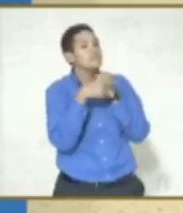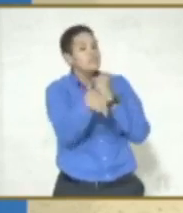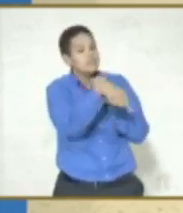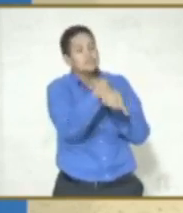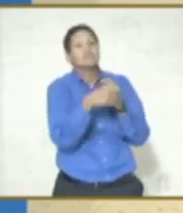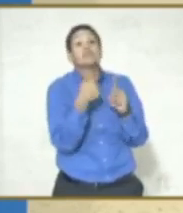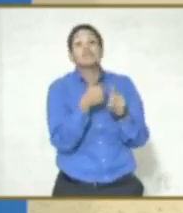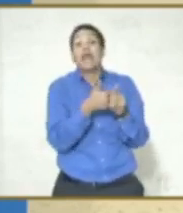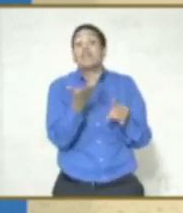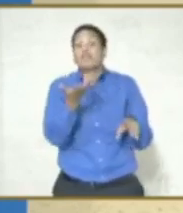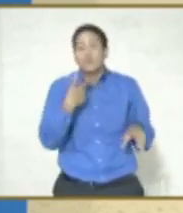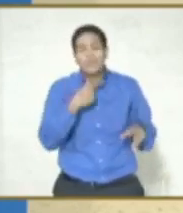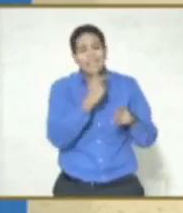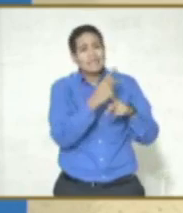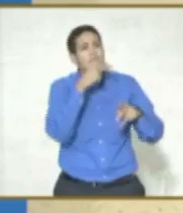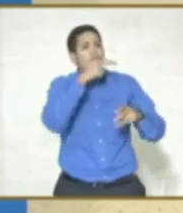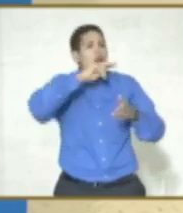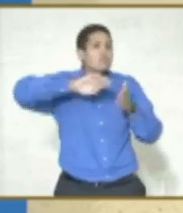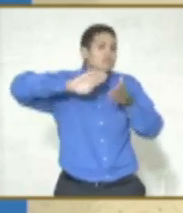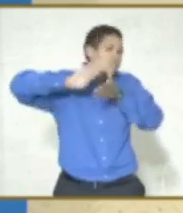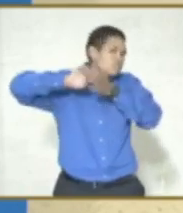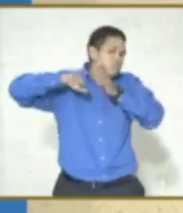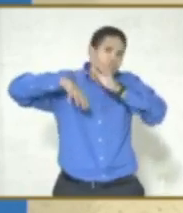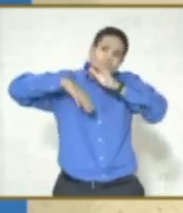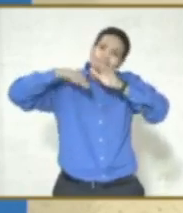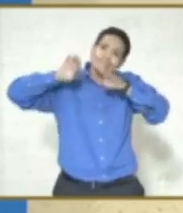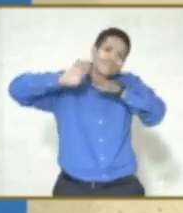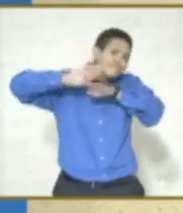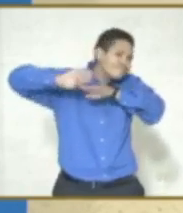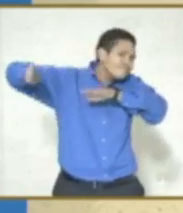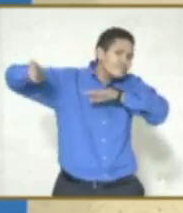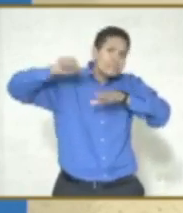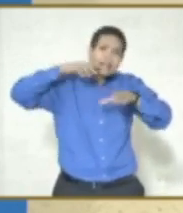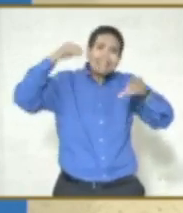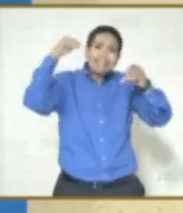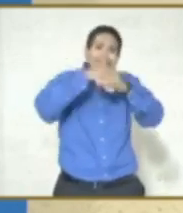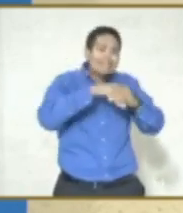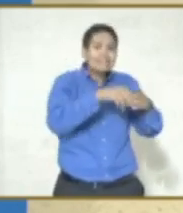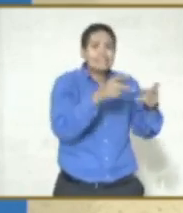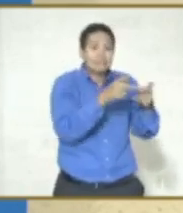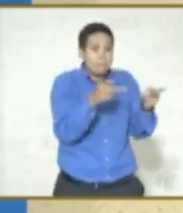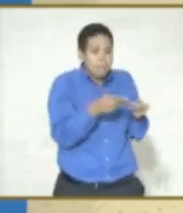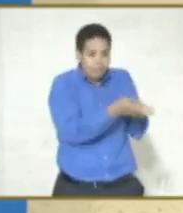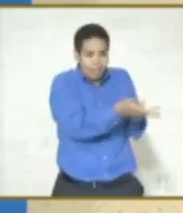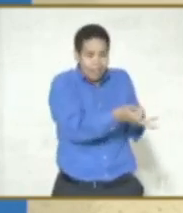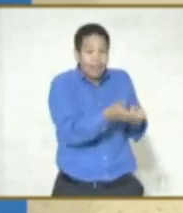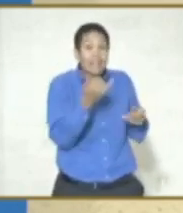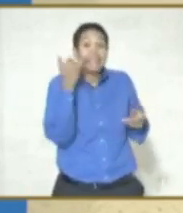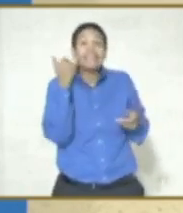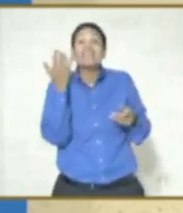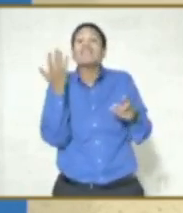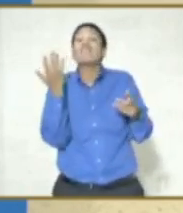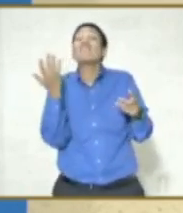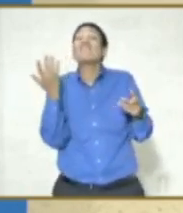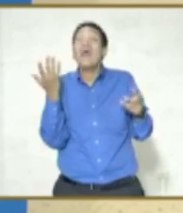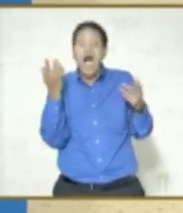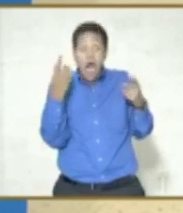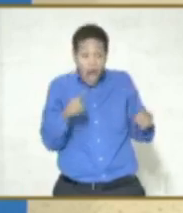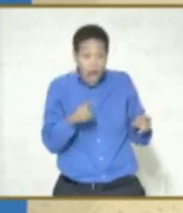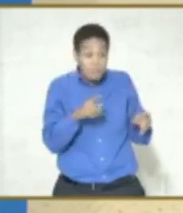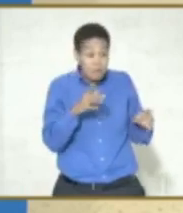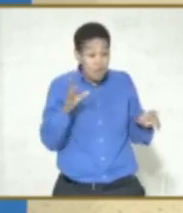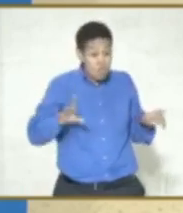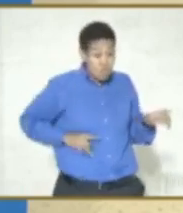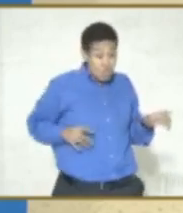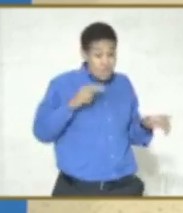out, and also, if in the event that it does happen, to contain the spread of the virus. Minister would have